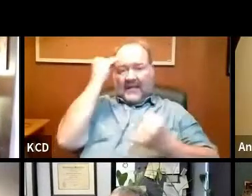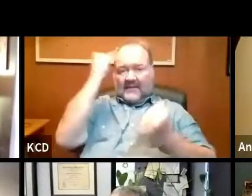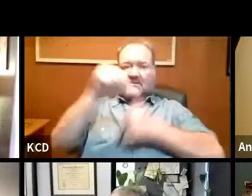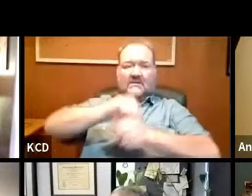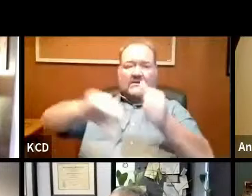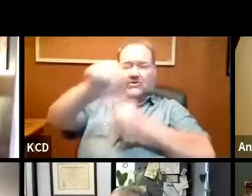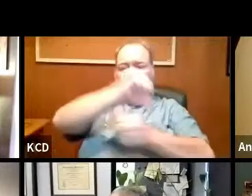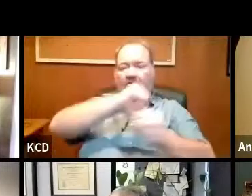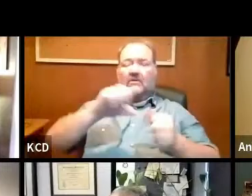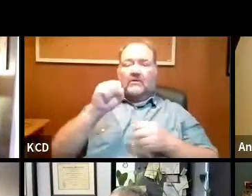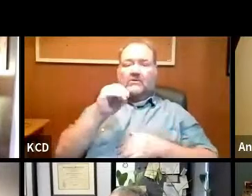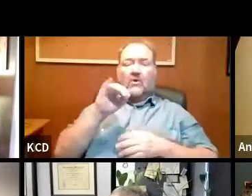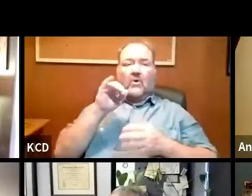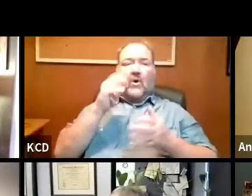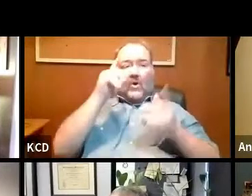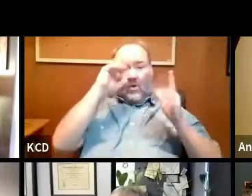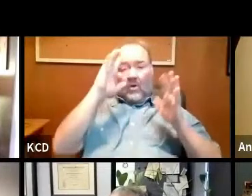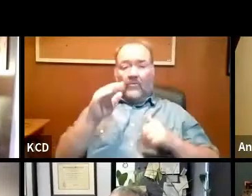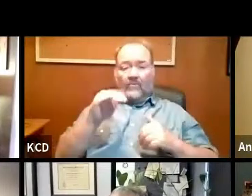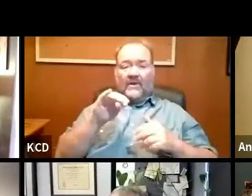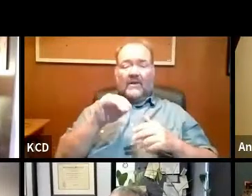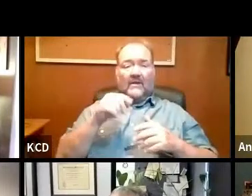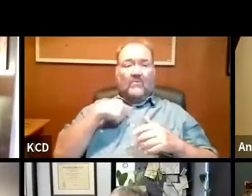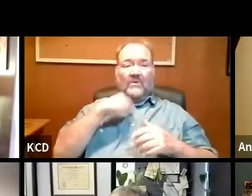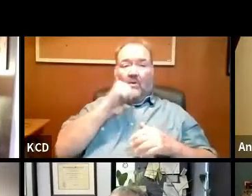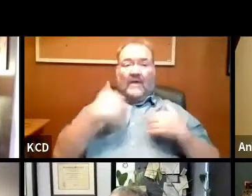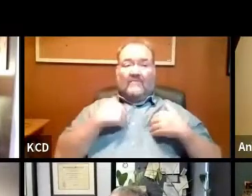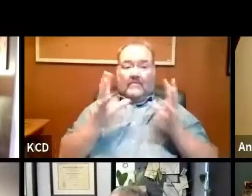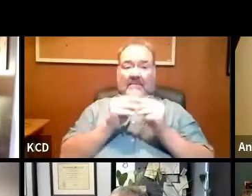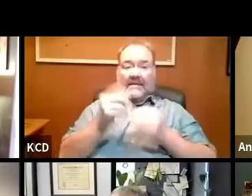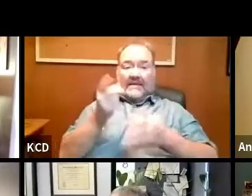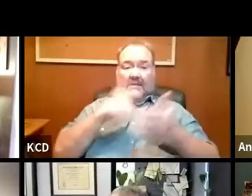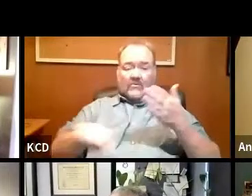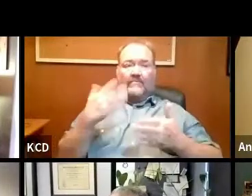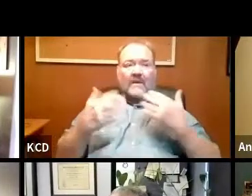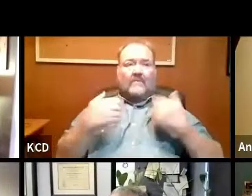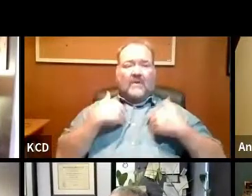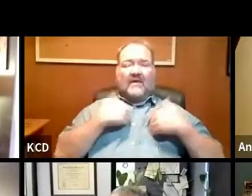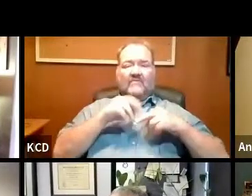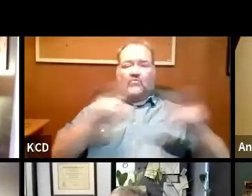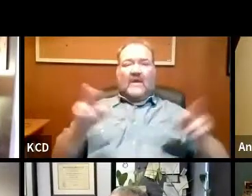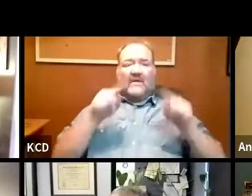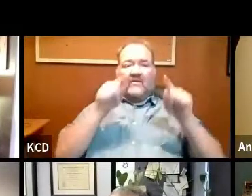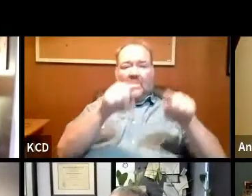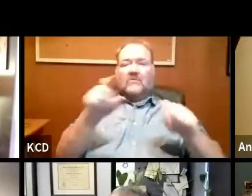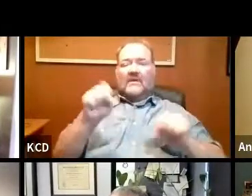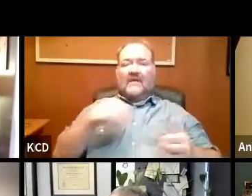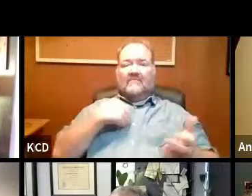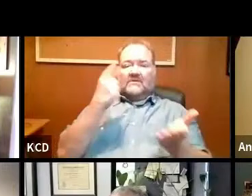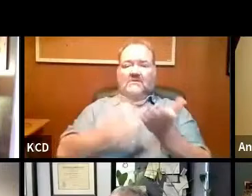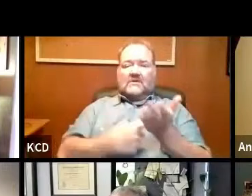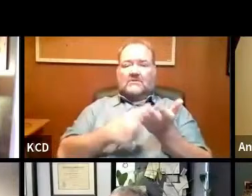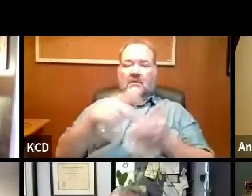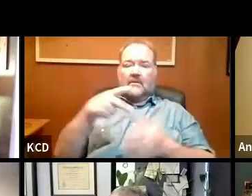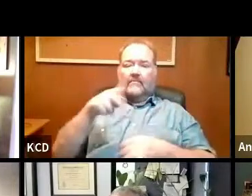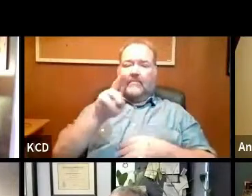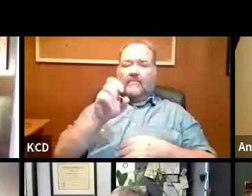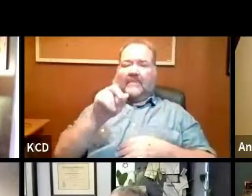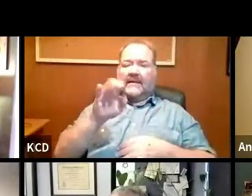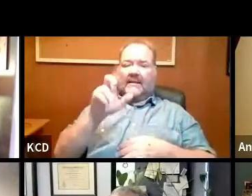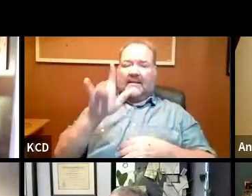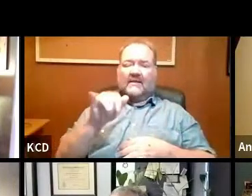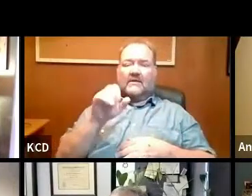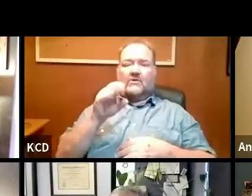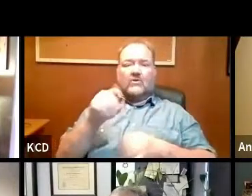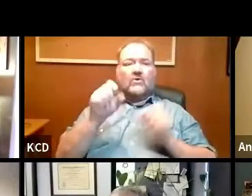And so hopefully that'll be up between, since we don't have a meeting next week, we'll be able to have it up there and you guys could have discussion publicly. So you